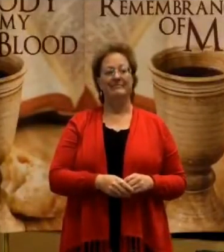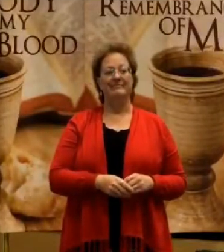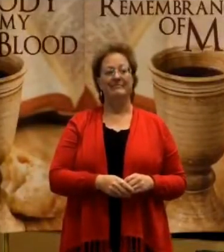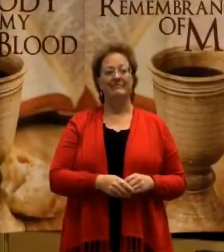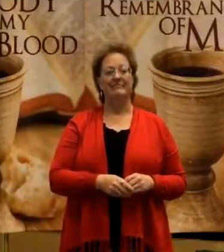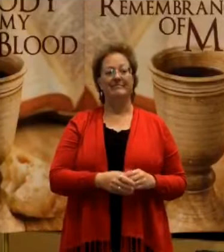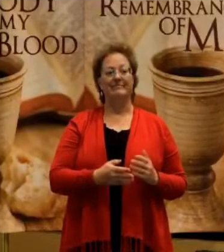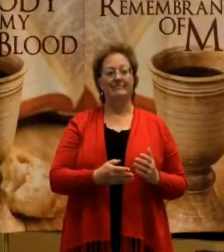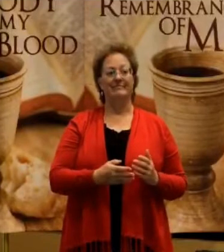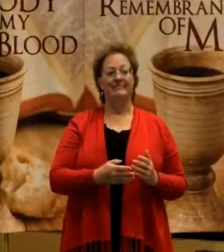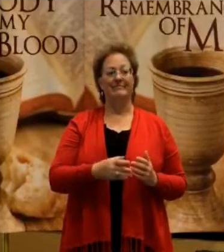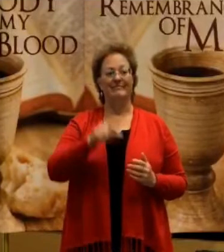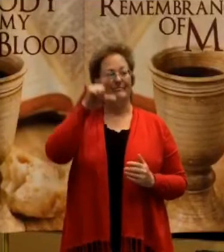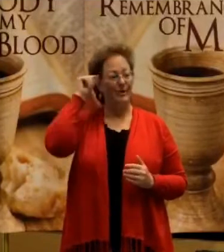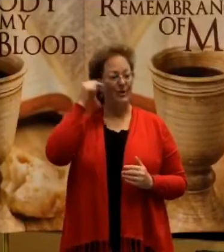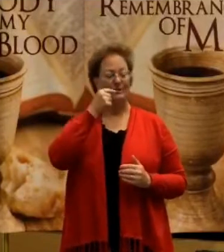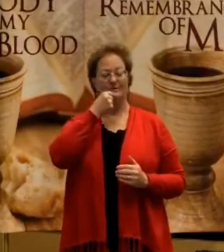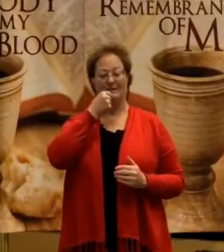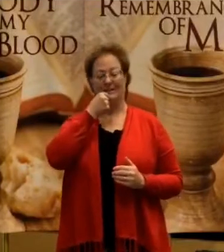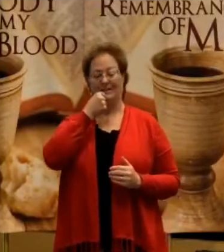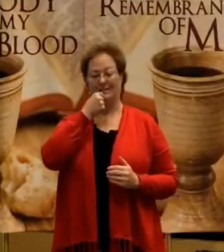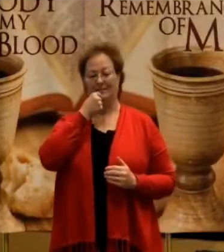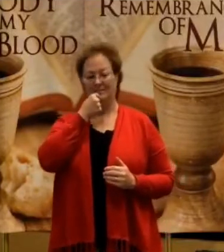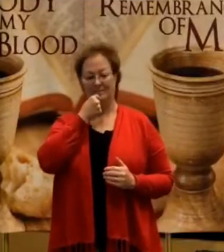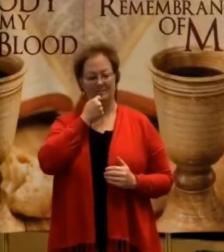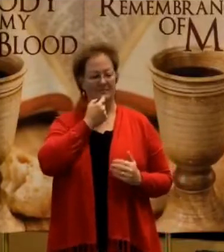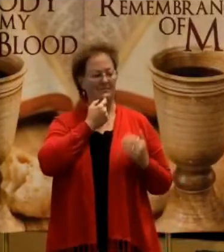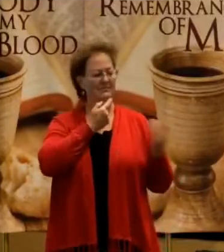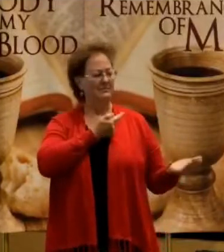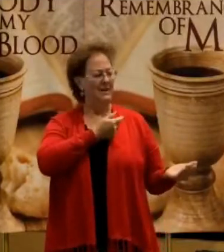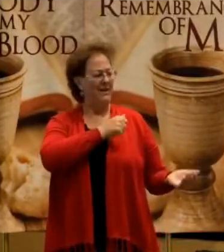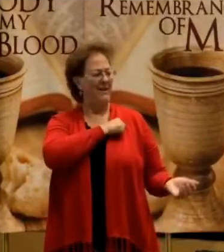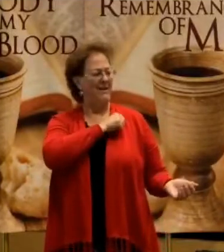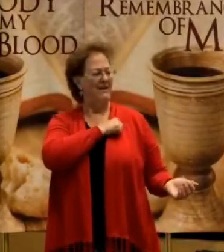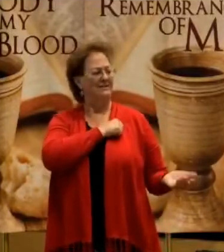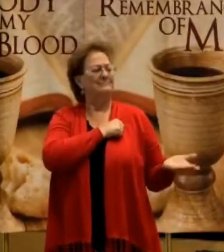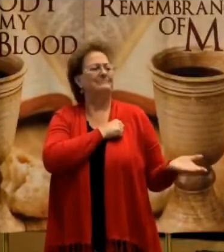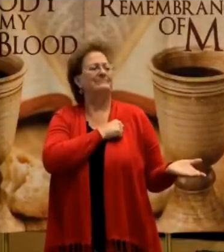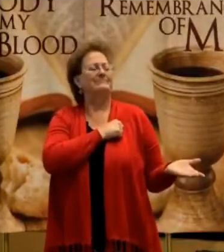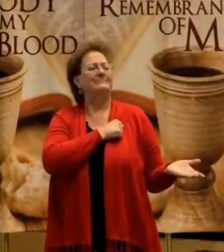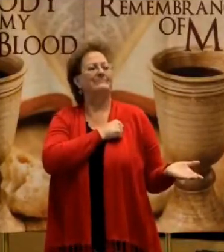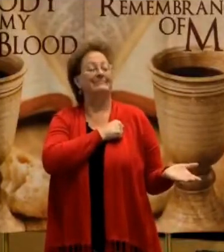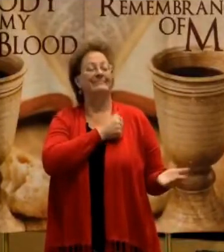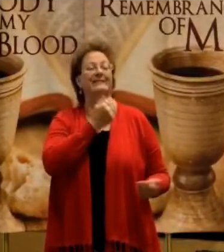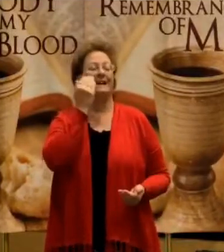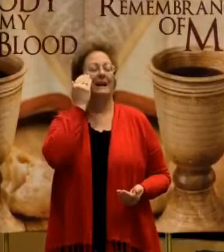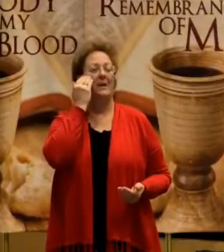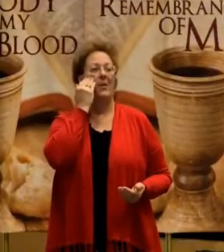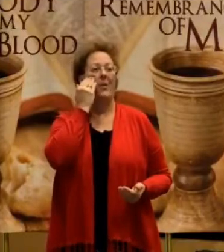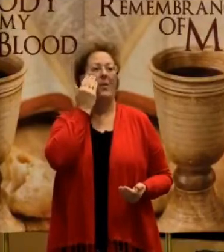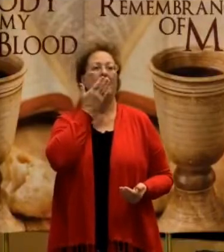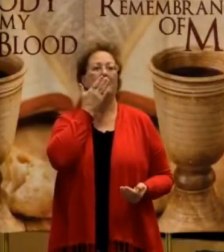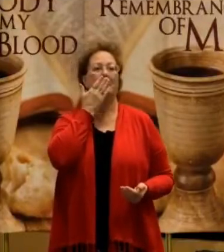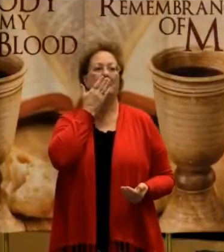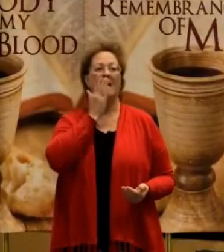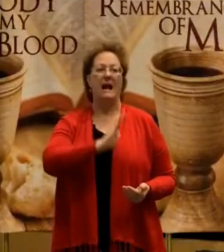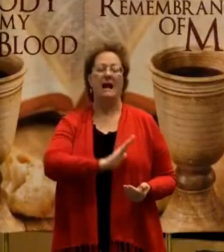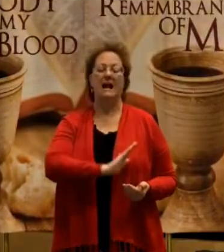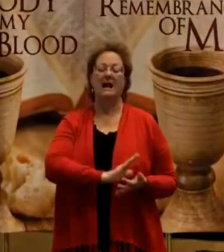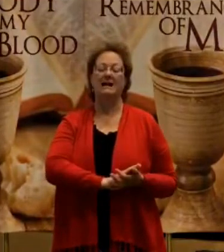Well, then Moses turned to his brother Aaron, and Aaron knew he had really dug himself and the Israelites into a deep, deep